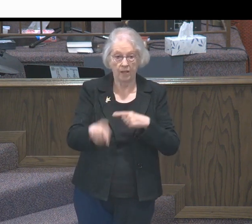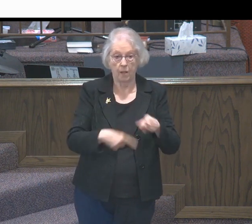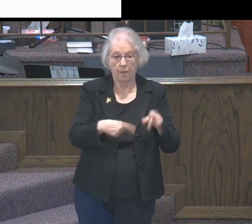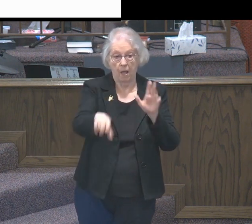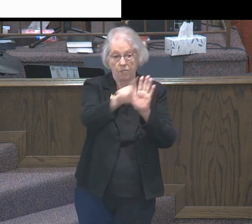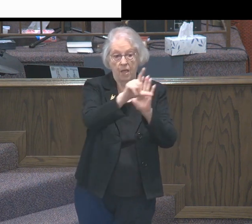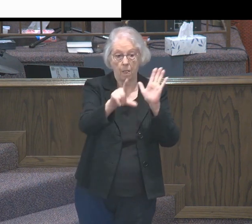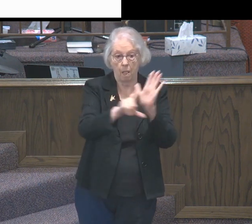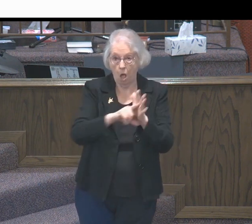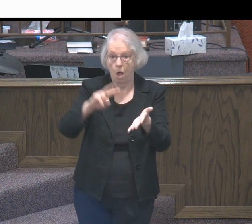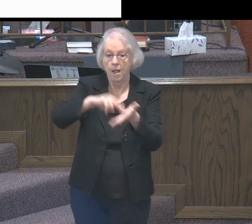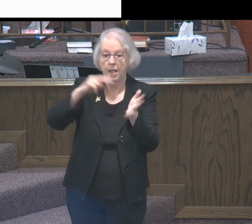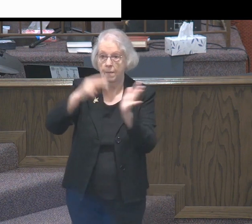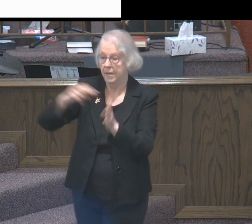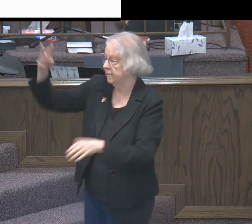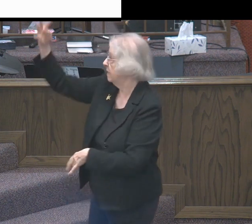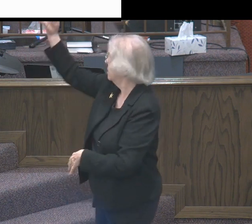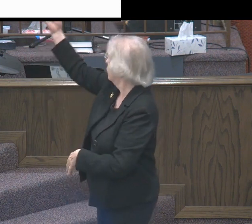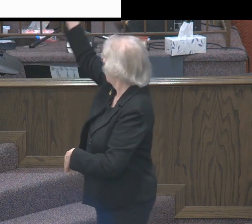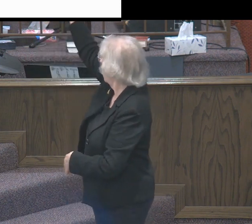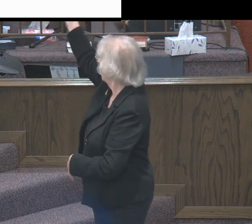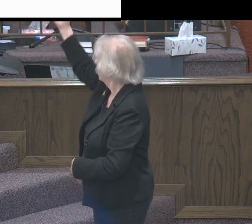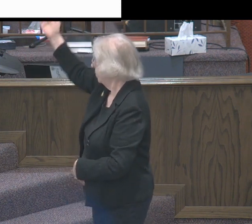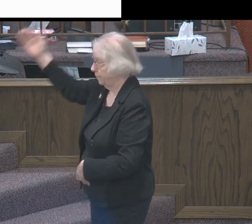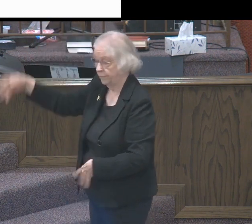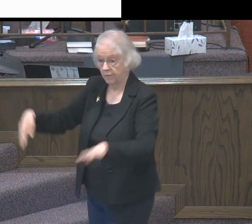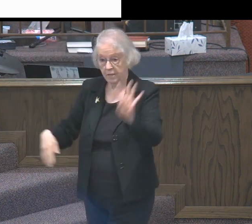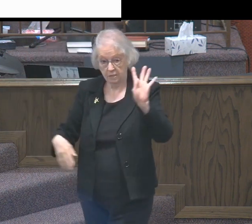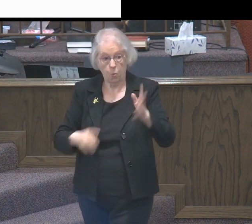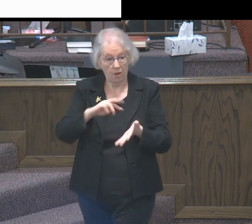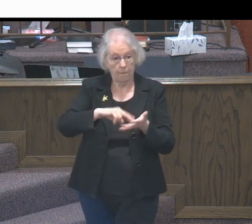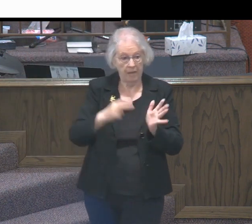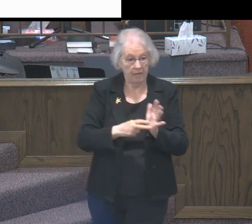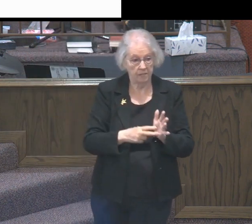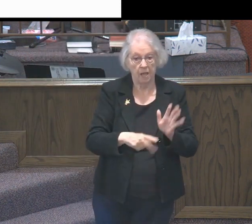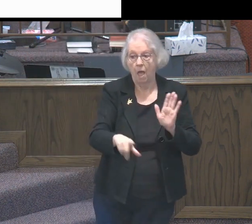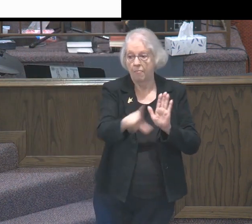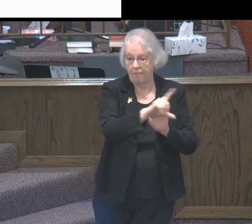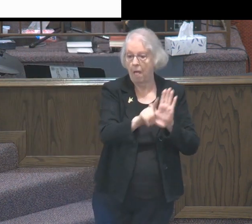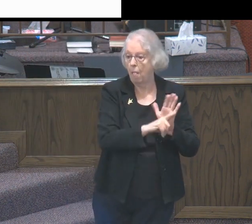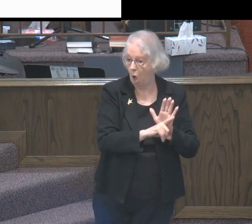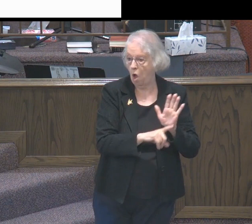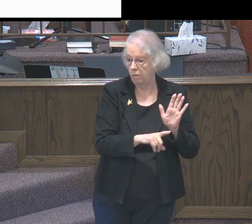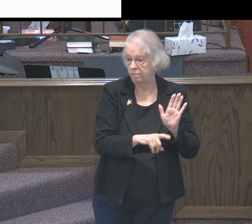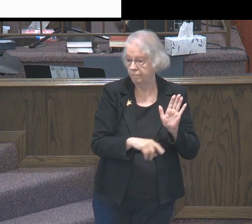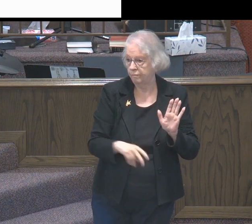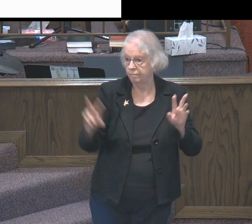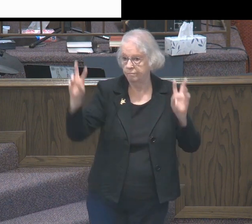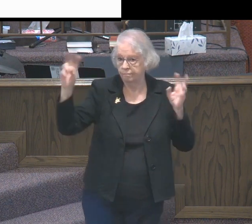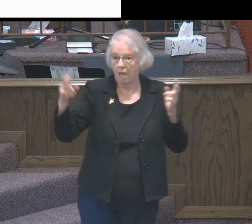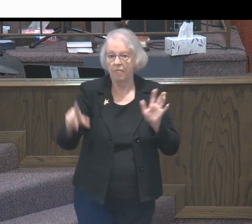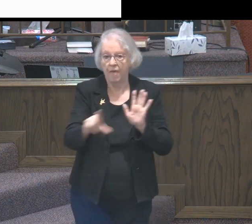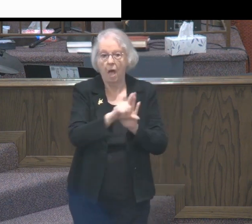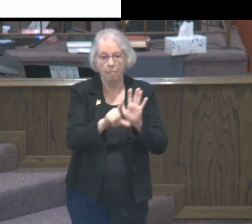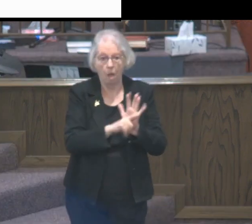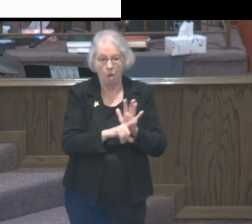enforced, the Pharisees. The scribes wrote it, the Pharisees enforced it. And it was very much every day, all day, in your